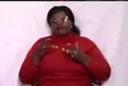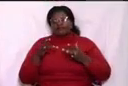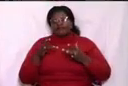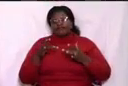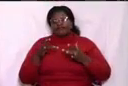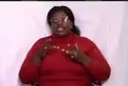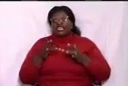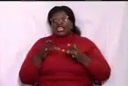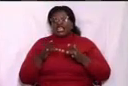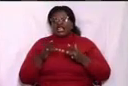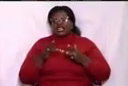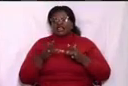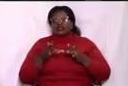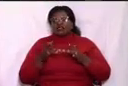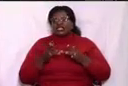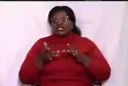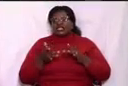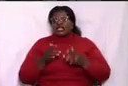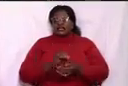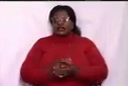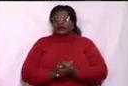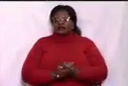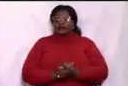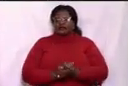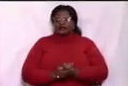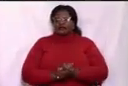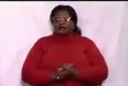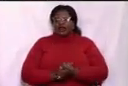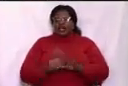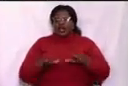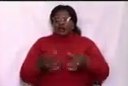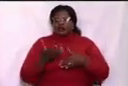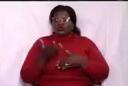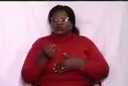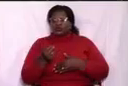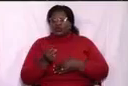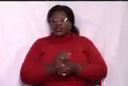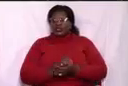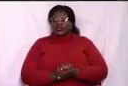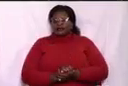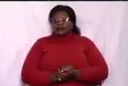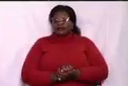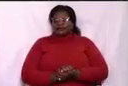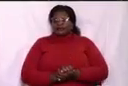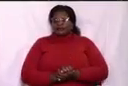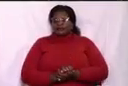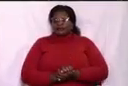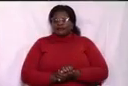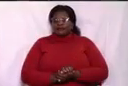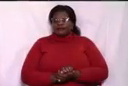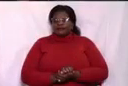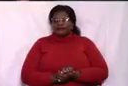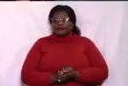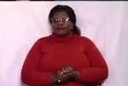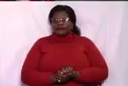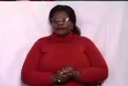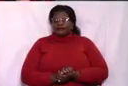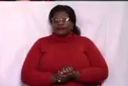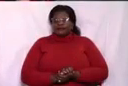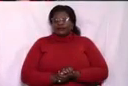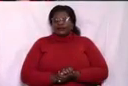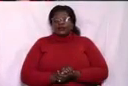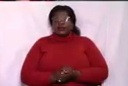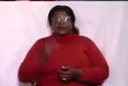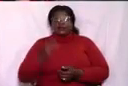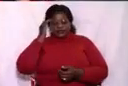so that's probably by popular demand. So how did you get there? Well, I think the product spoke for itself.